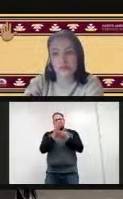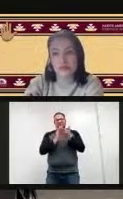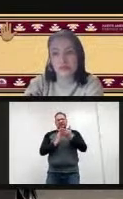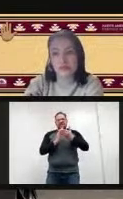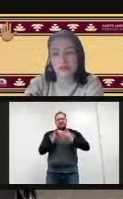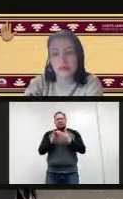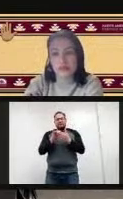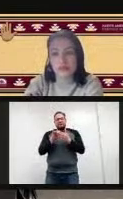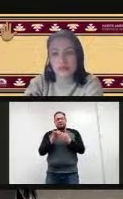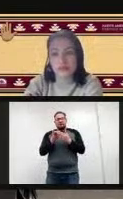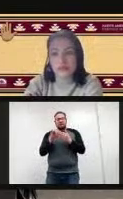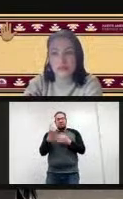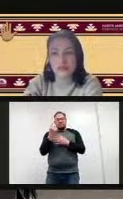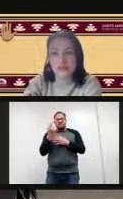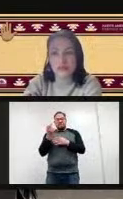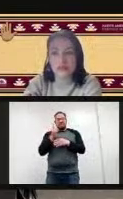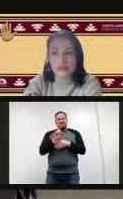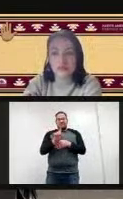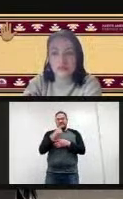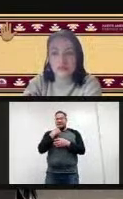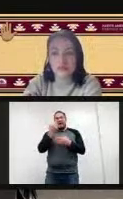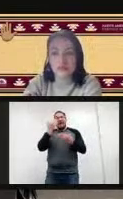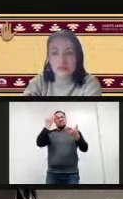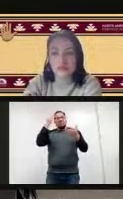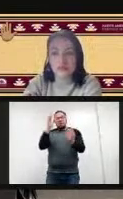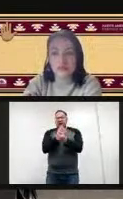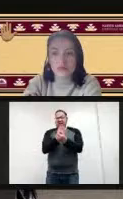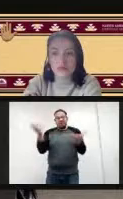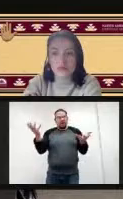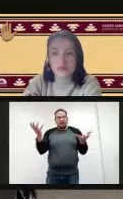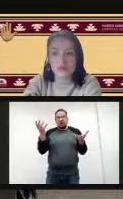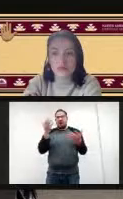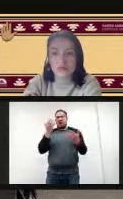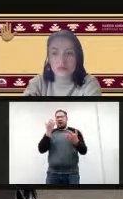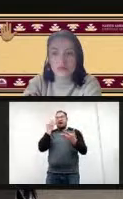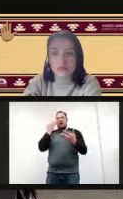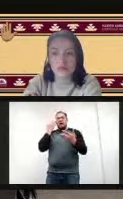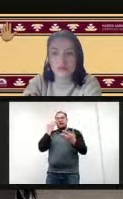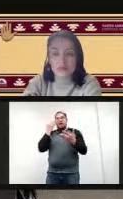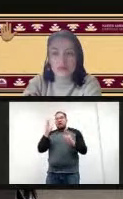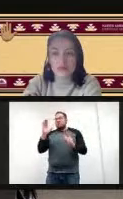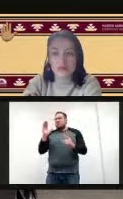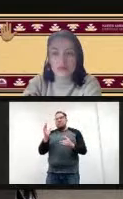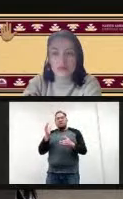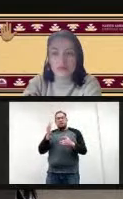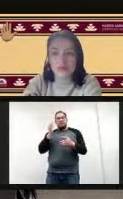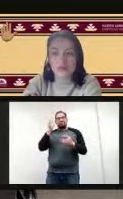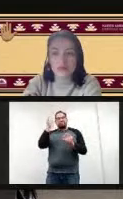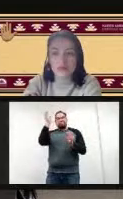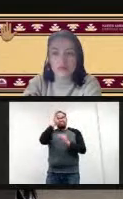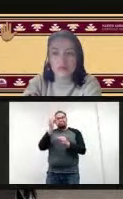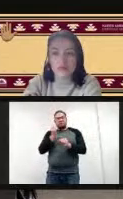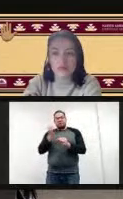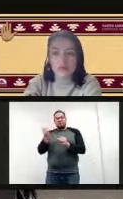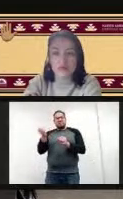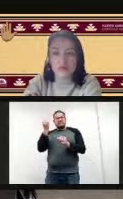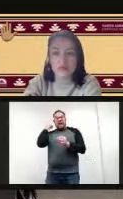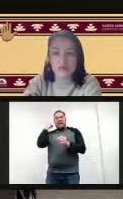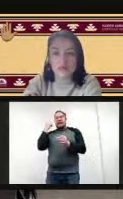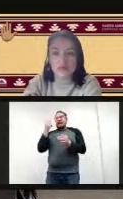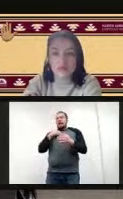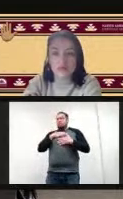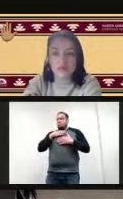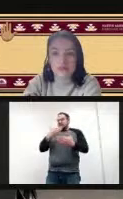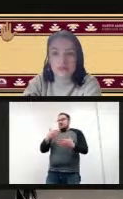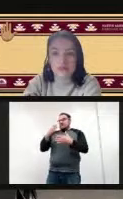someone to come in and say, I don't know everything. I don't know and understand, and I'm willing to learn and listen to those around my